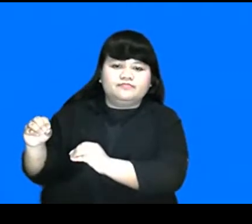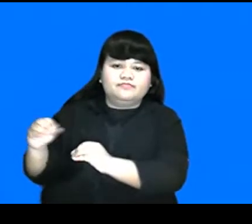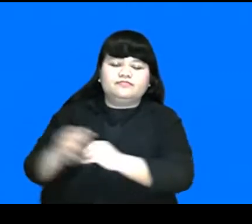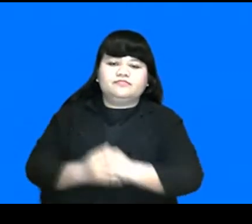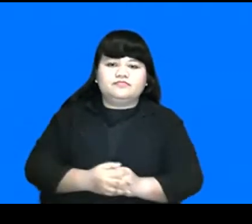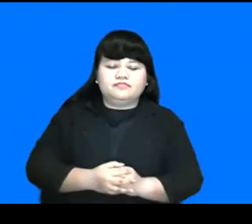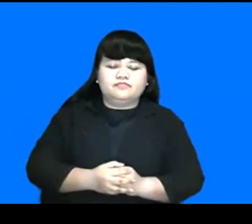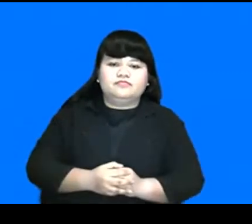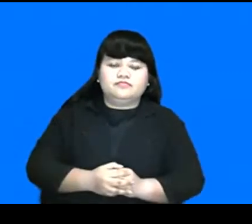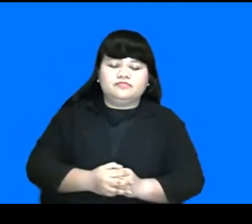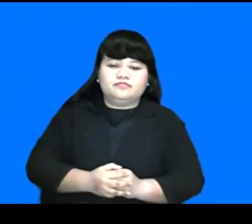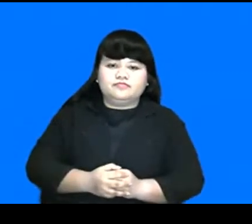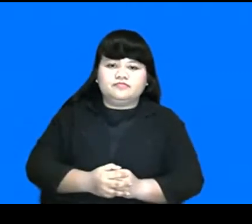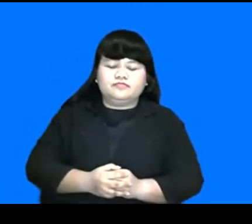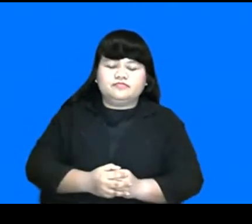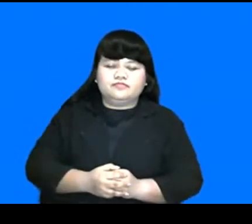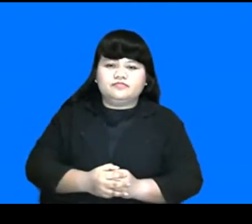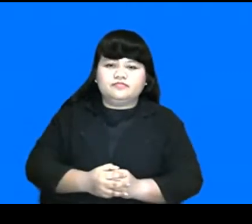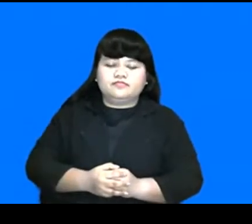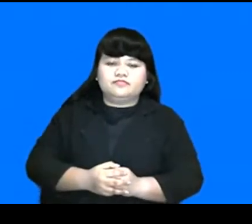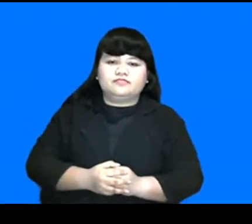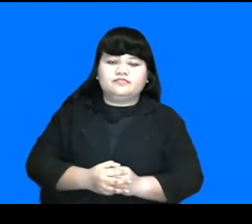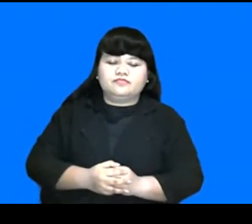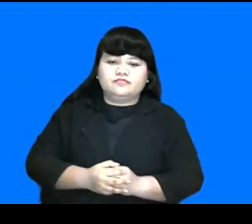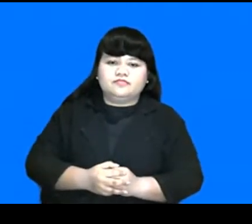also related to the